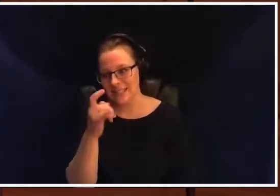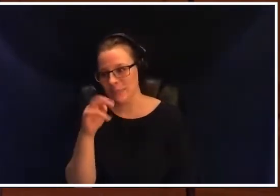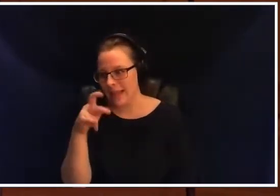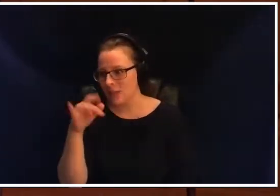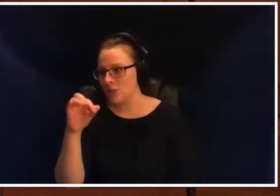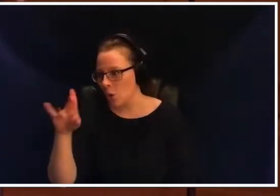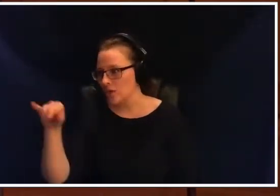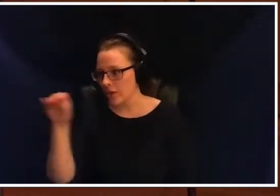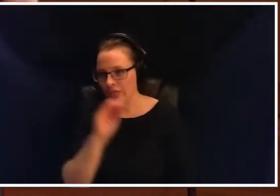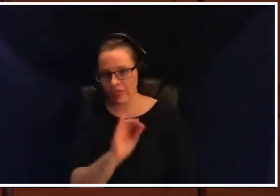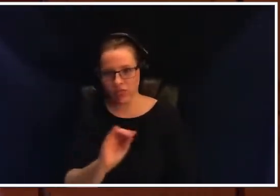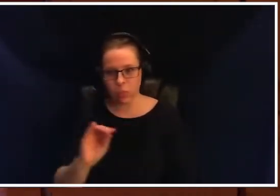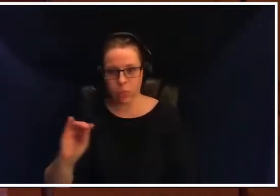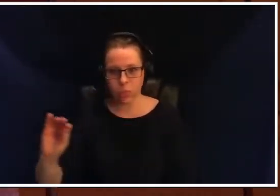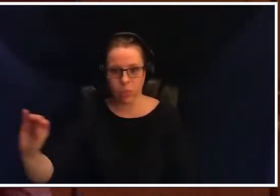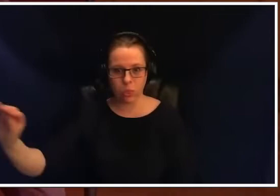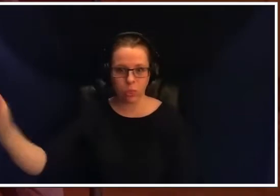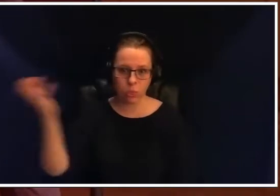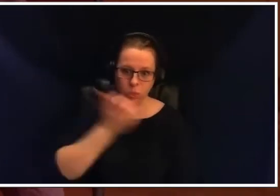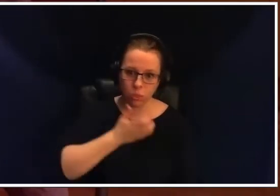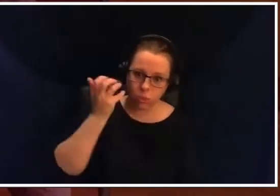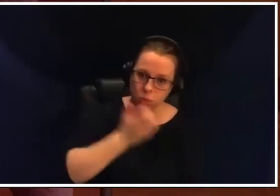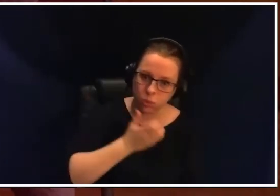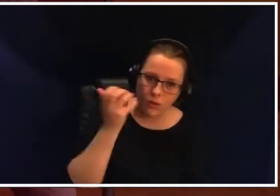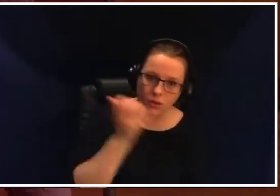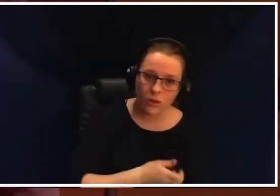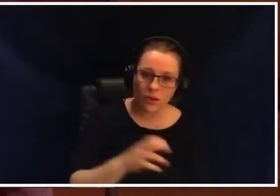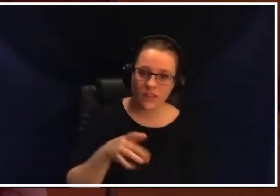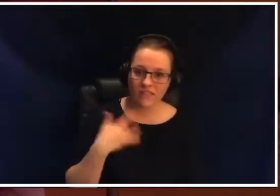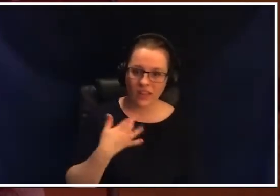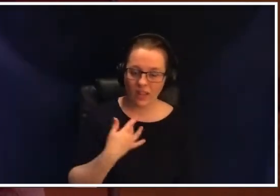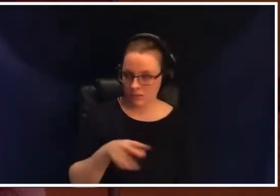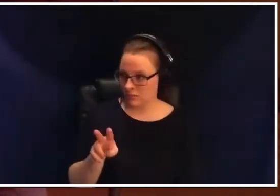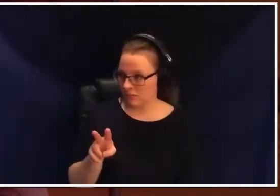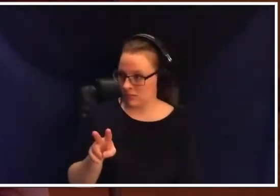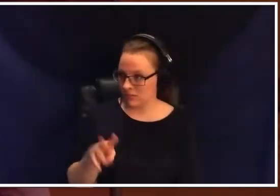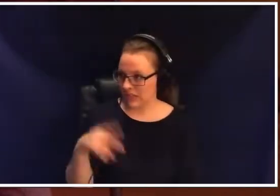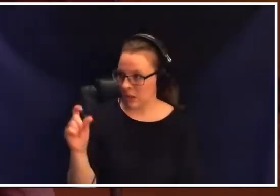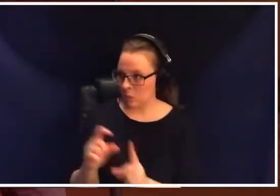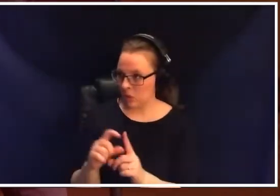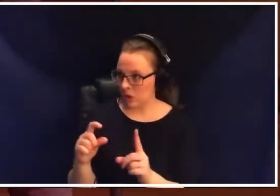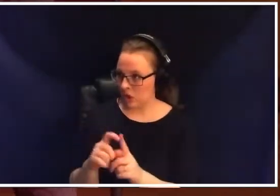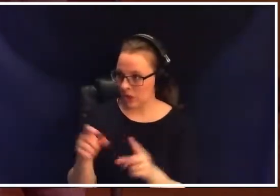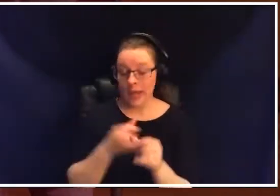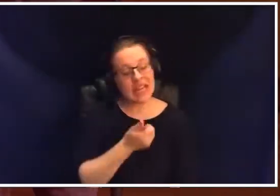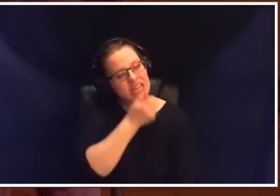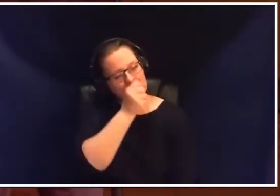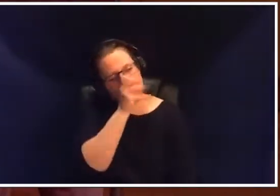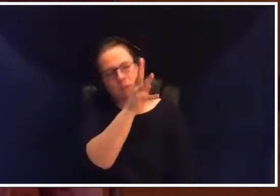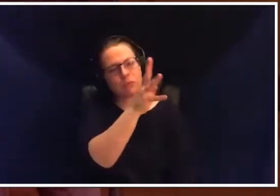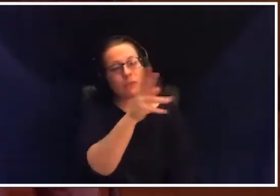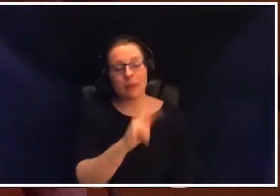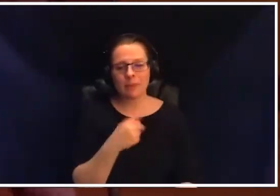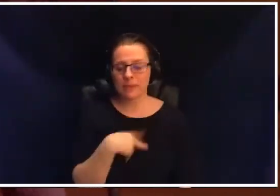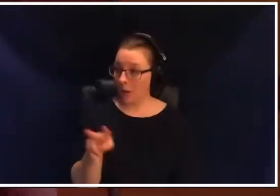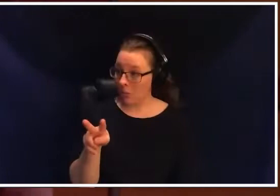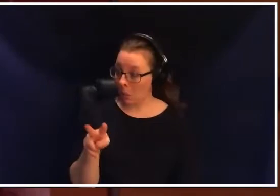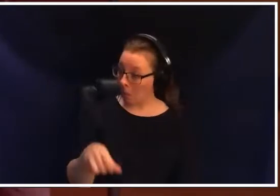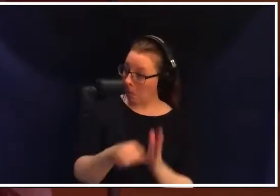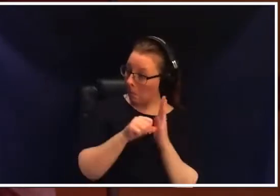Supercalifragilisticexpialidocious, even though the sound of it is something quite atrocious. If you say it loud enough, you'll always get